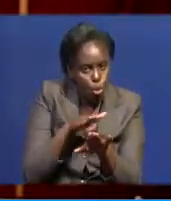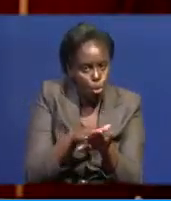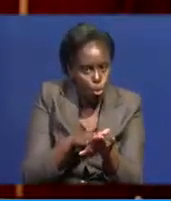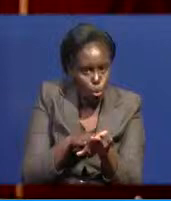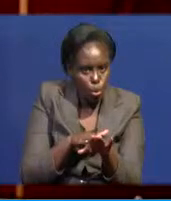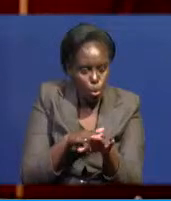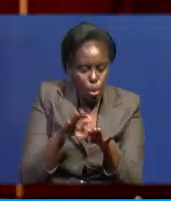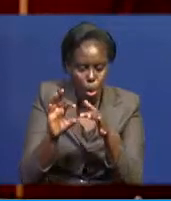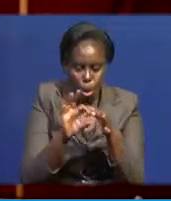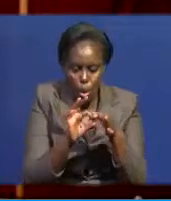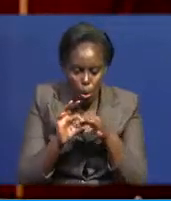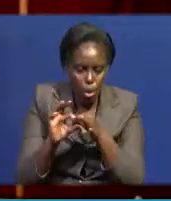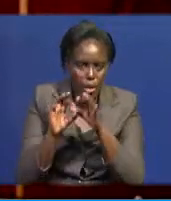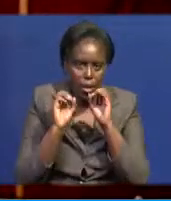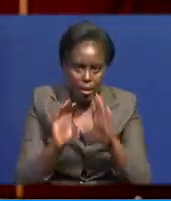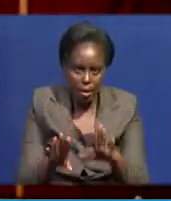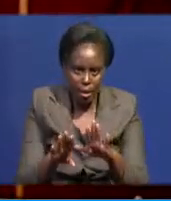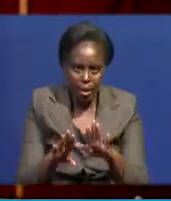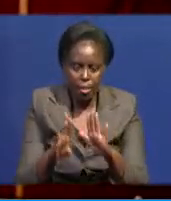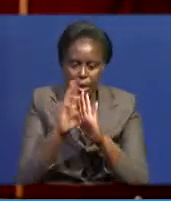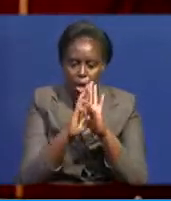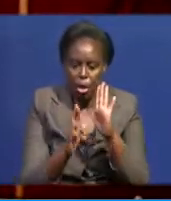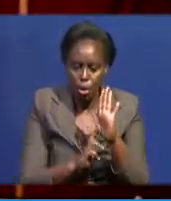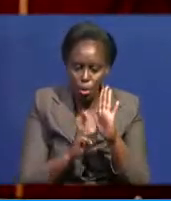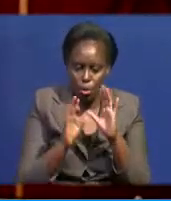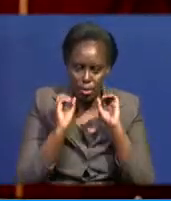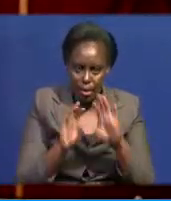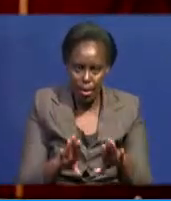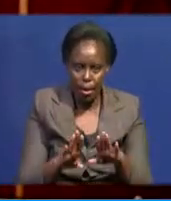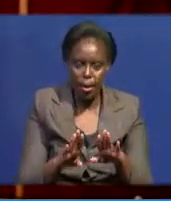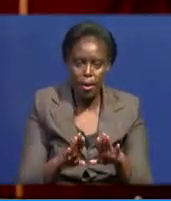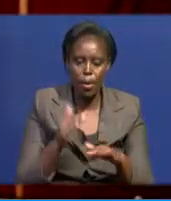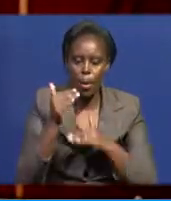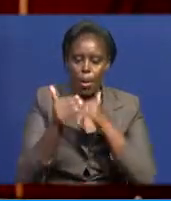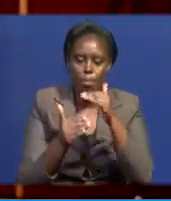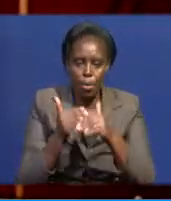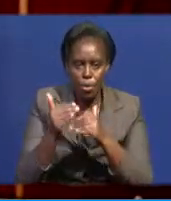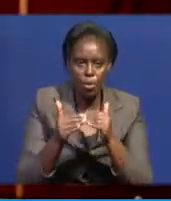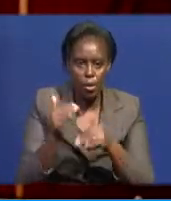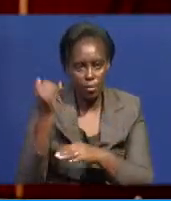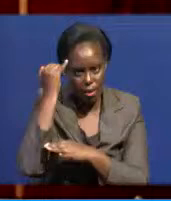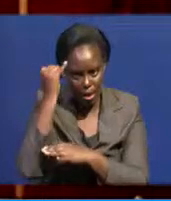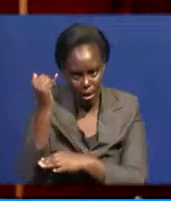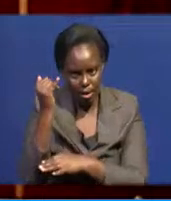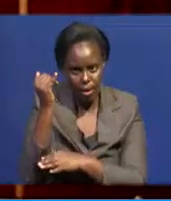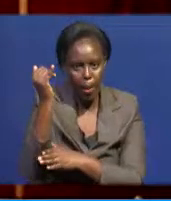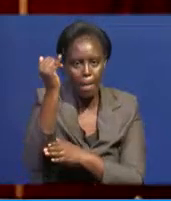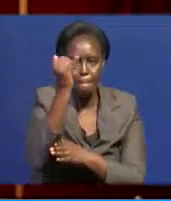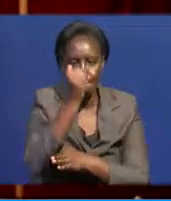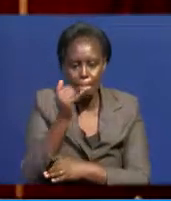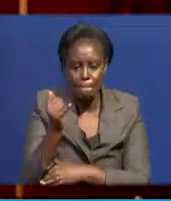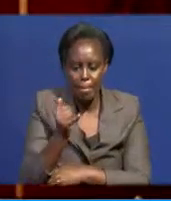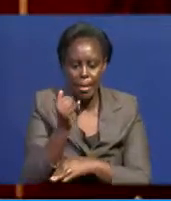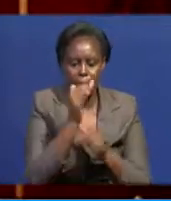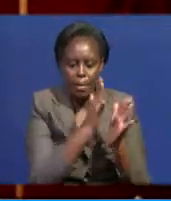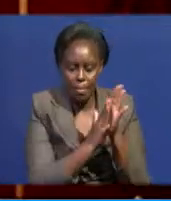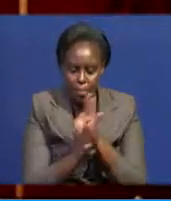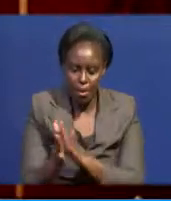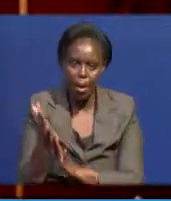and without guidelines. In addition, the process of identification, mapping, planning,